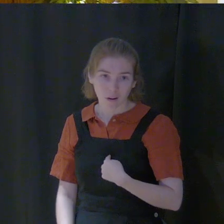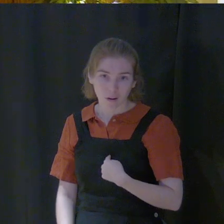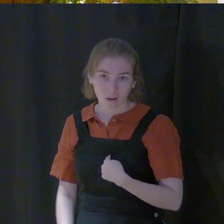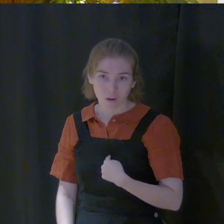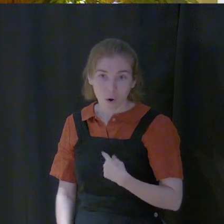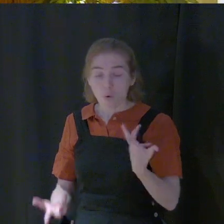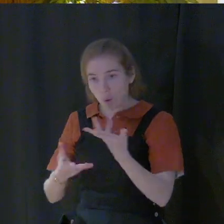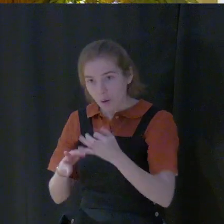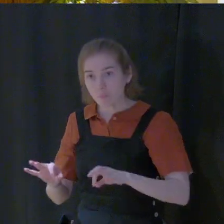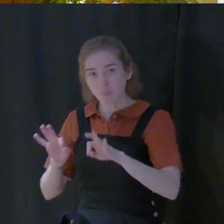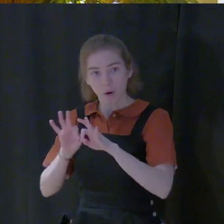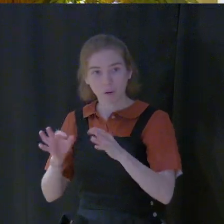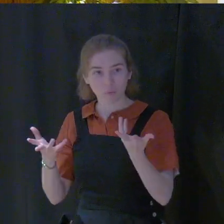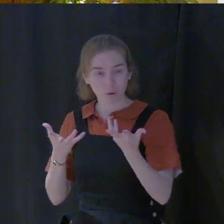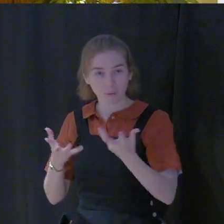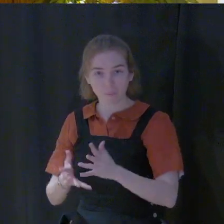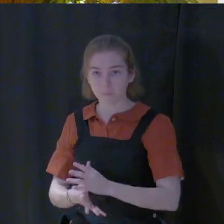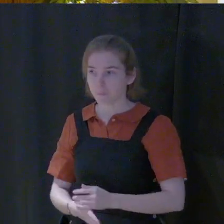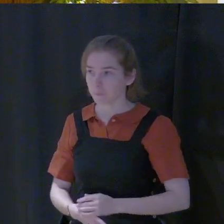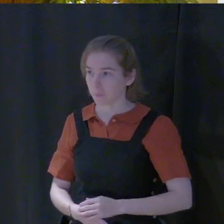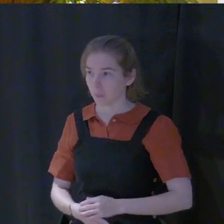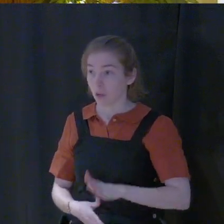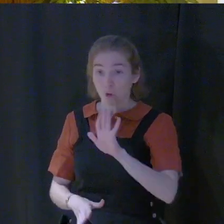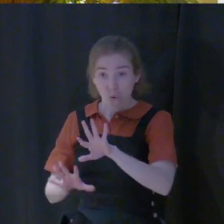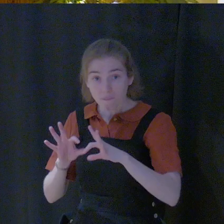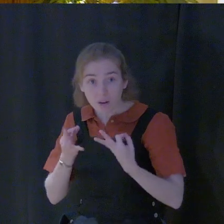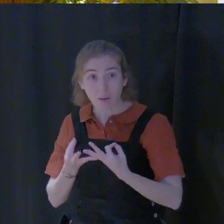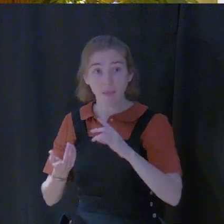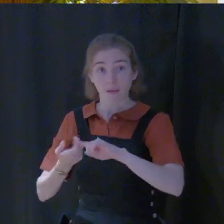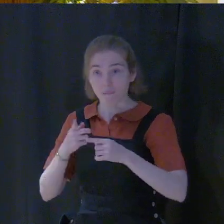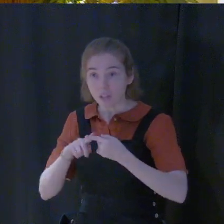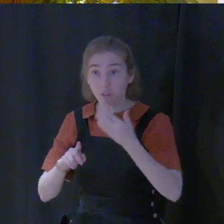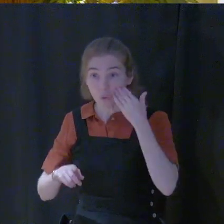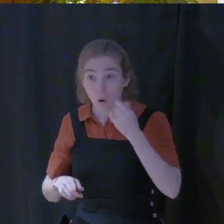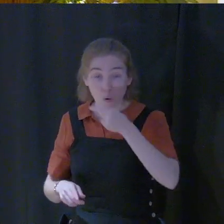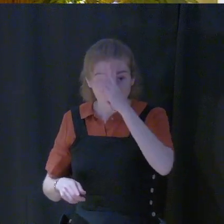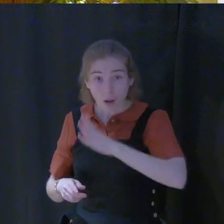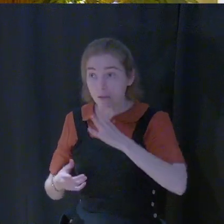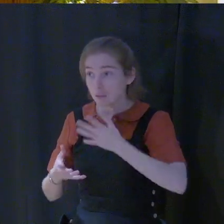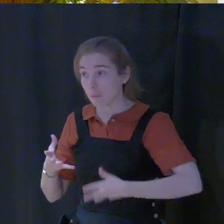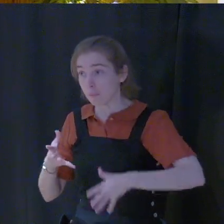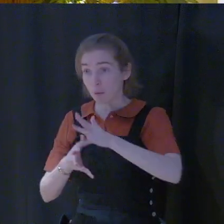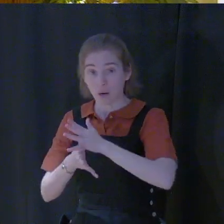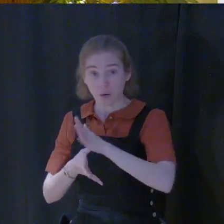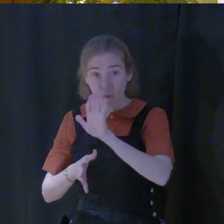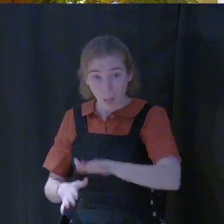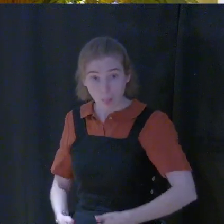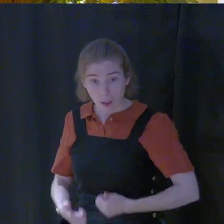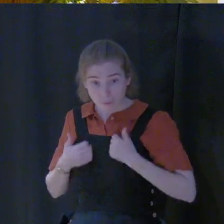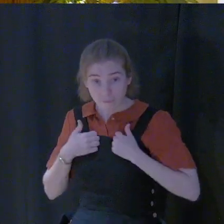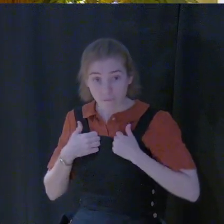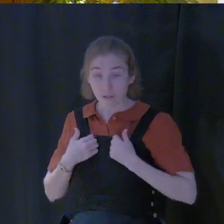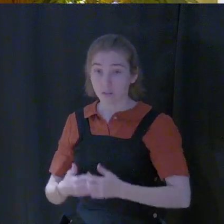What's a priority? Does your family and friends know that God is a priority in your life?